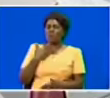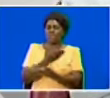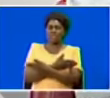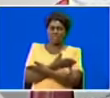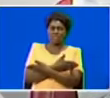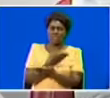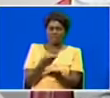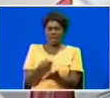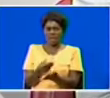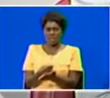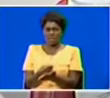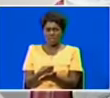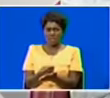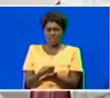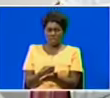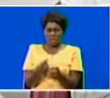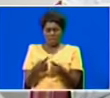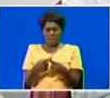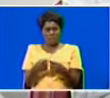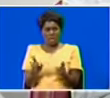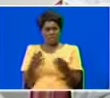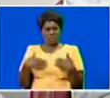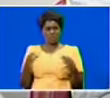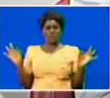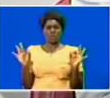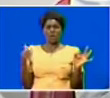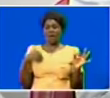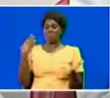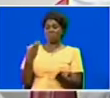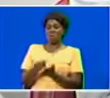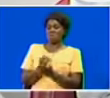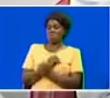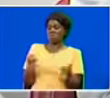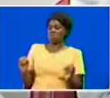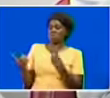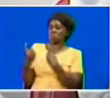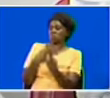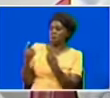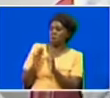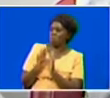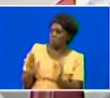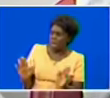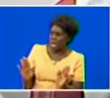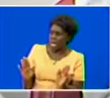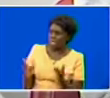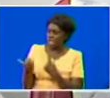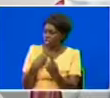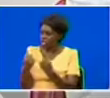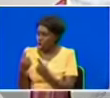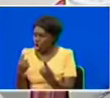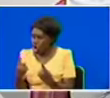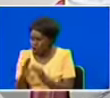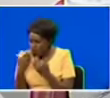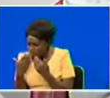eh? You know, mkono mtupi ulambui. Yes, yeah. But they get surprised that actually I have no money, but I'm willing to talk. Mm-hmm. So I sit down and listen to their stories and then share what I'm going